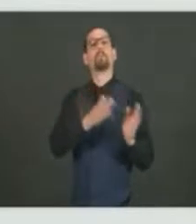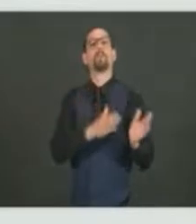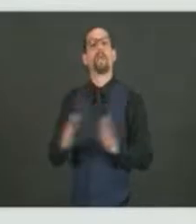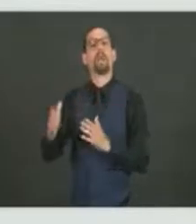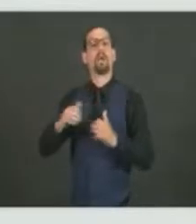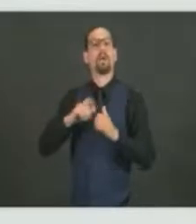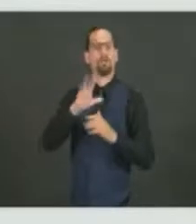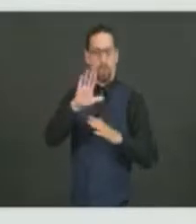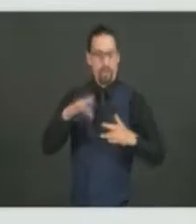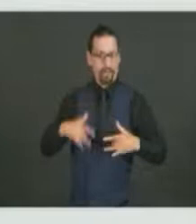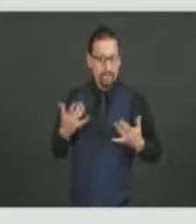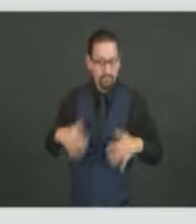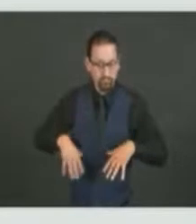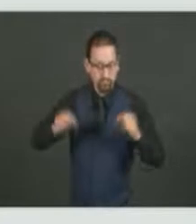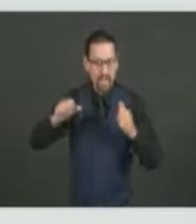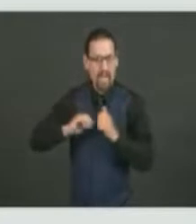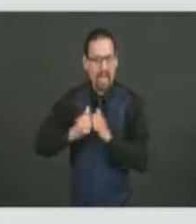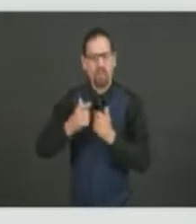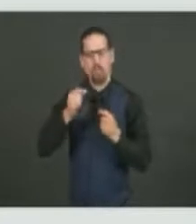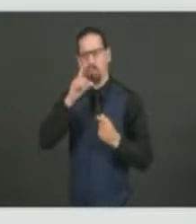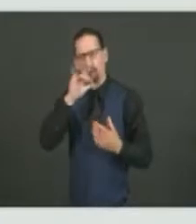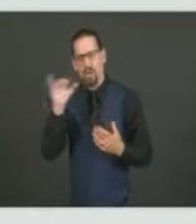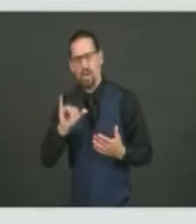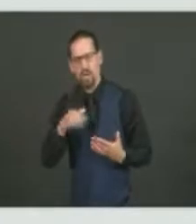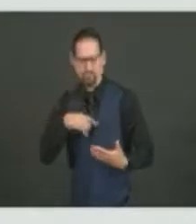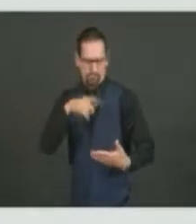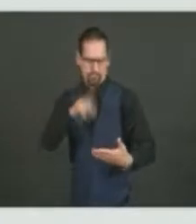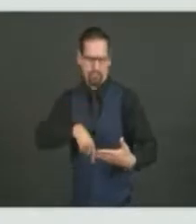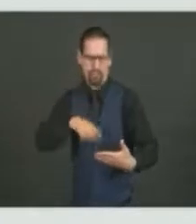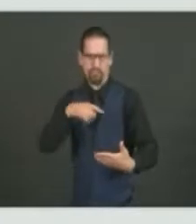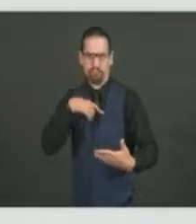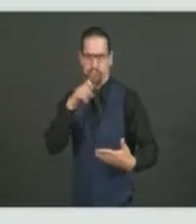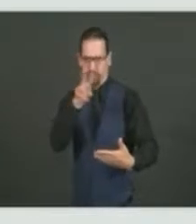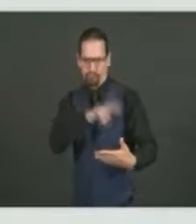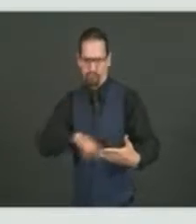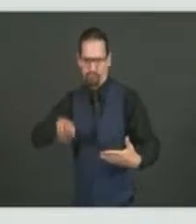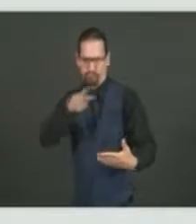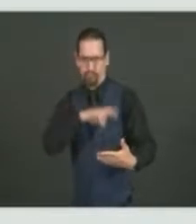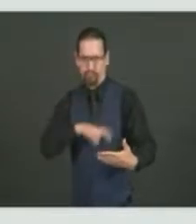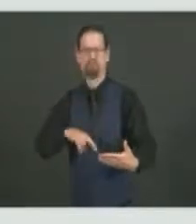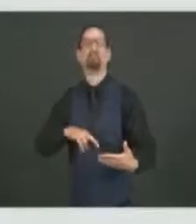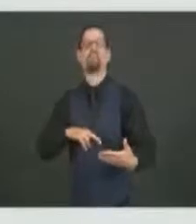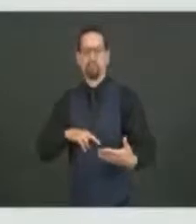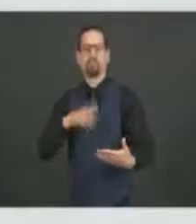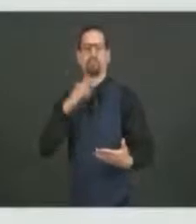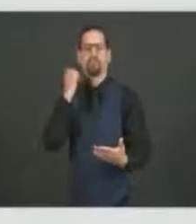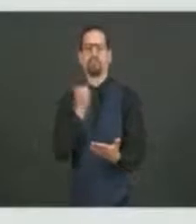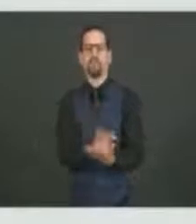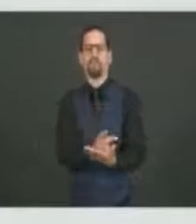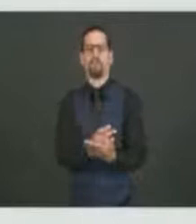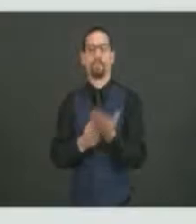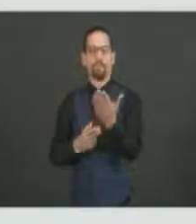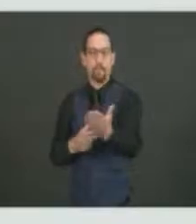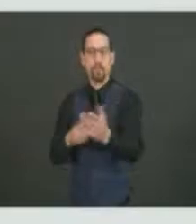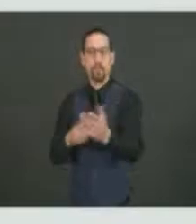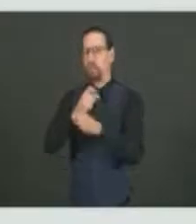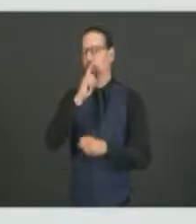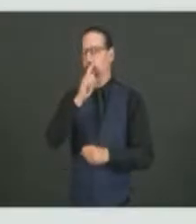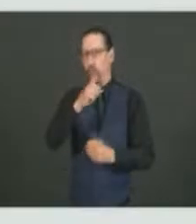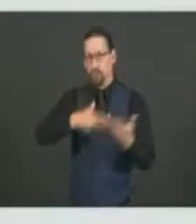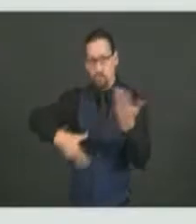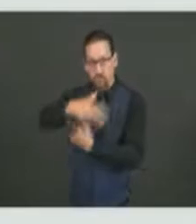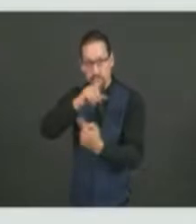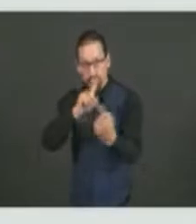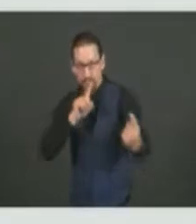which shows that you have precautions in place to keep folks 6 feet apart and distribute masks, or make sure everyone